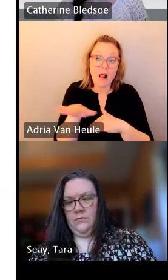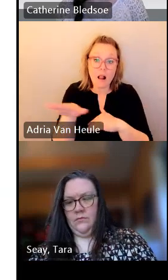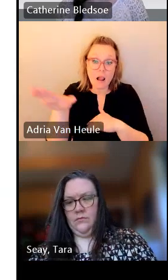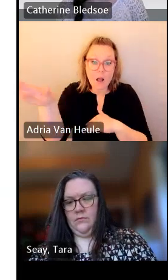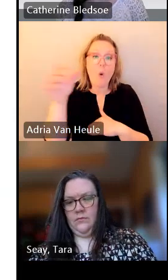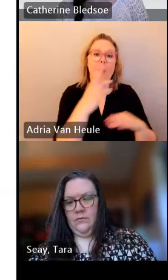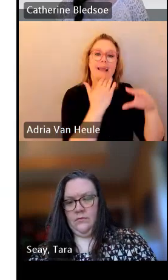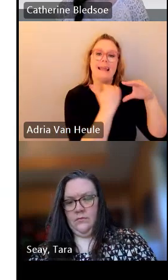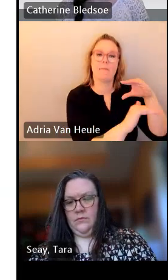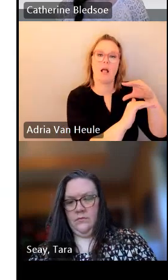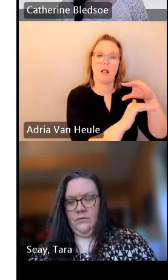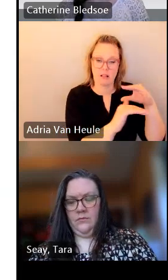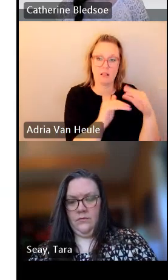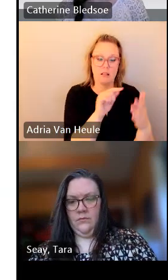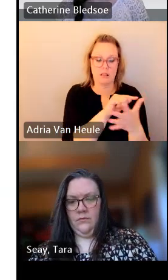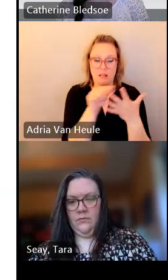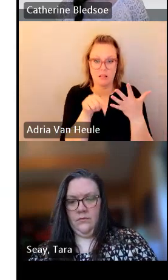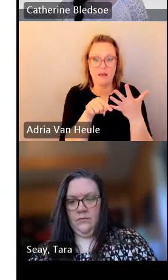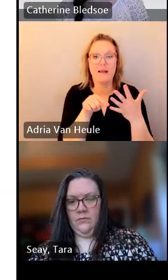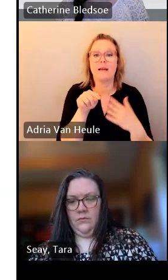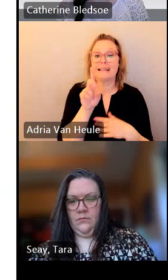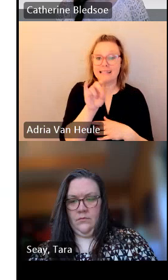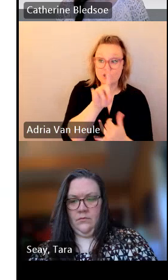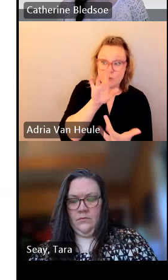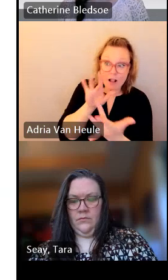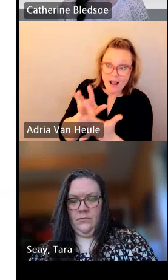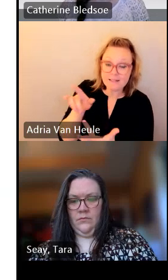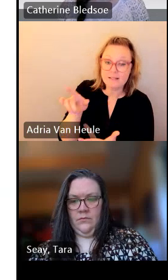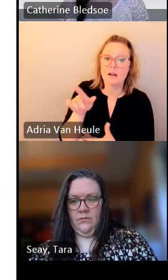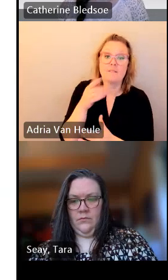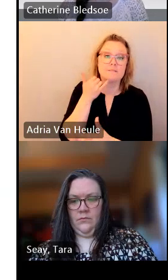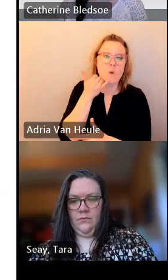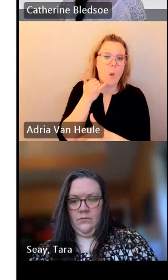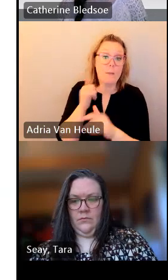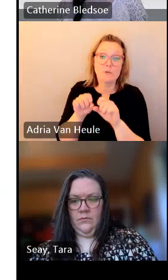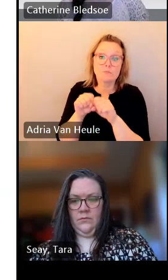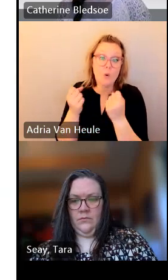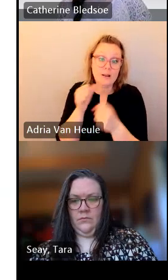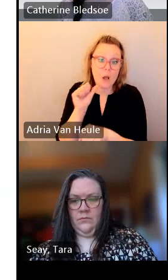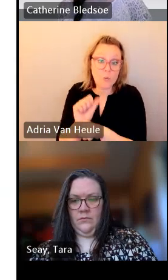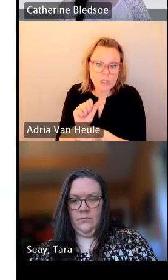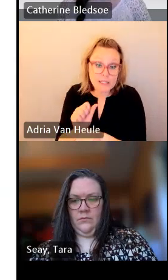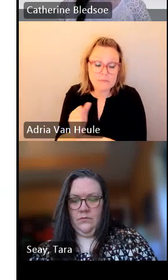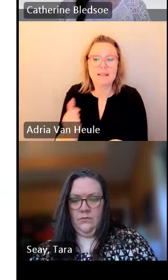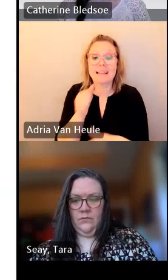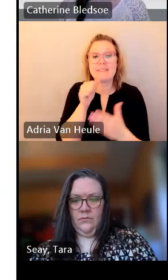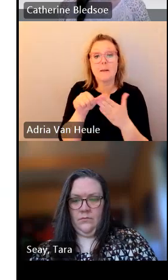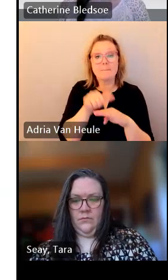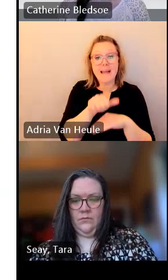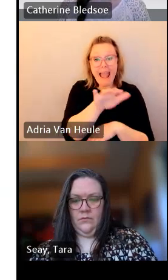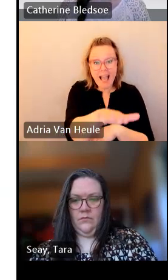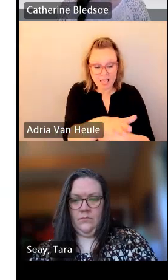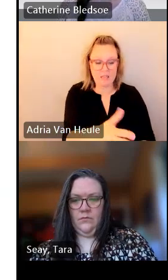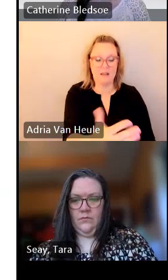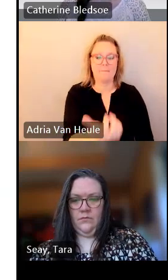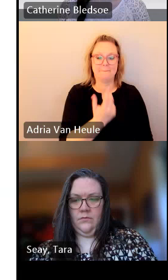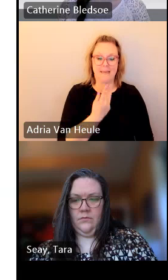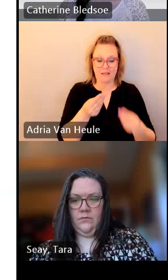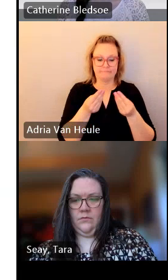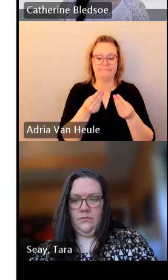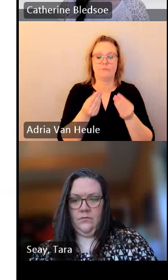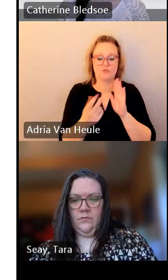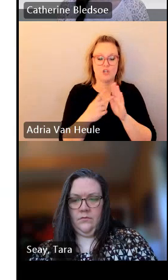to get a completed survey? Did you leave a message? Was it a non-working number? Was it a return to sender if you used the mailing option? Or did the